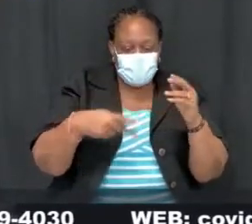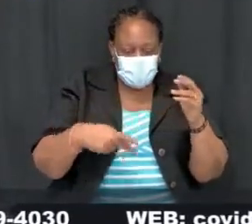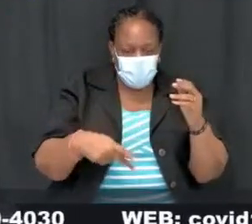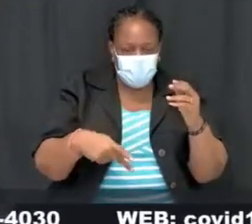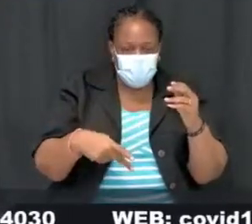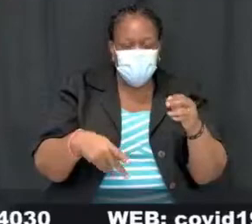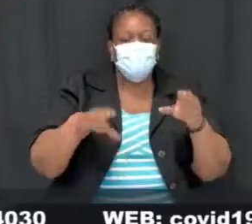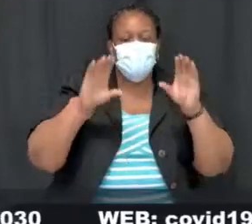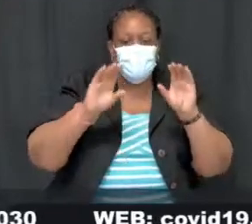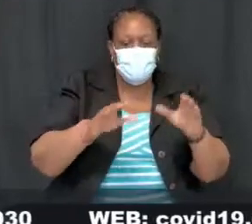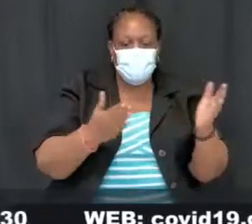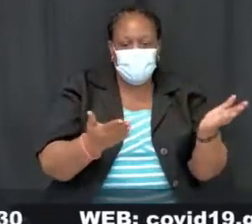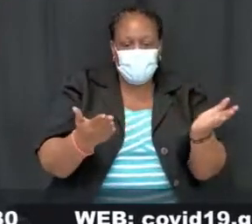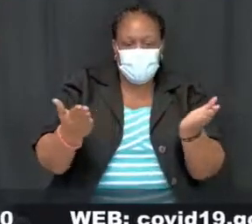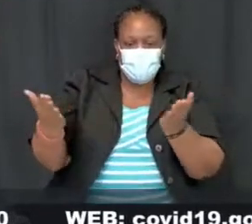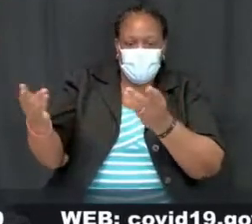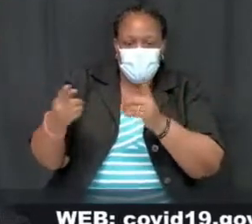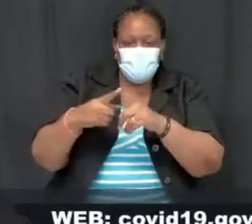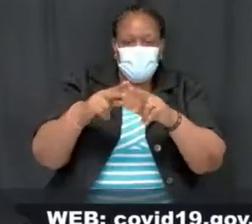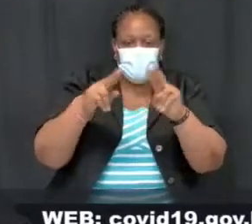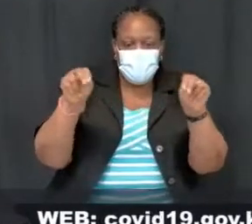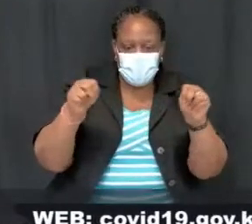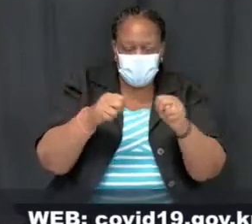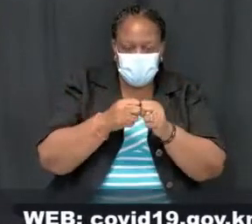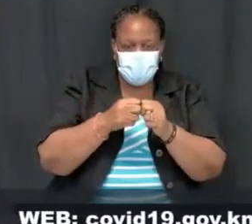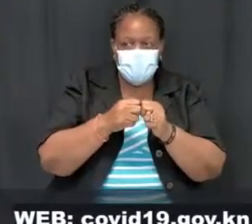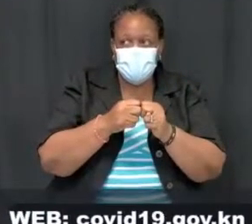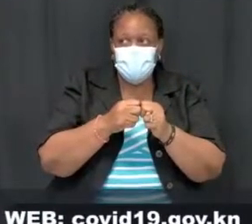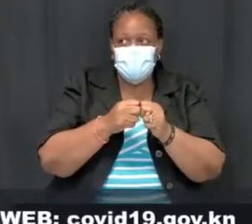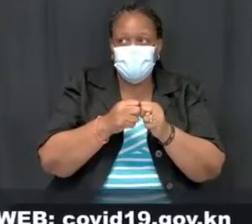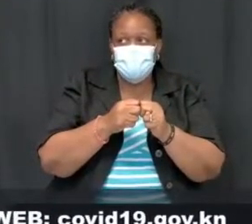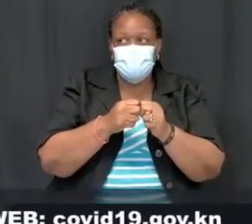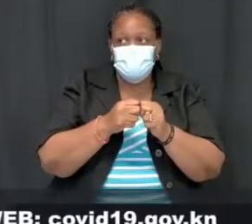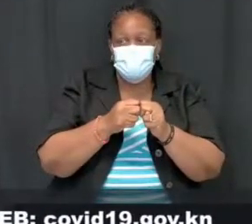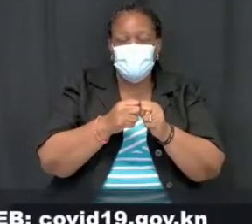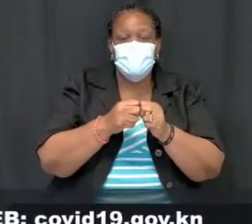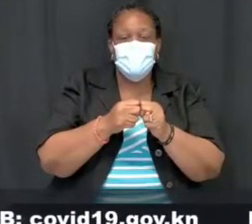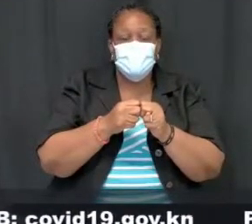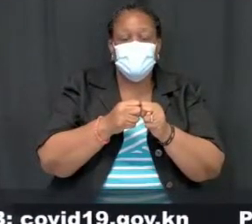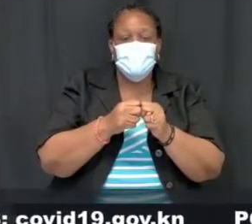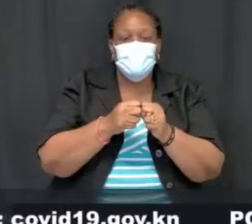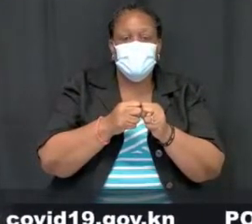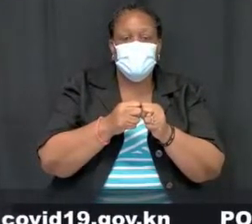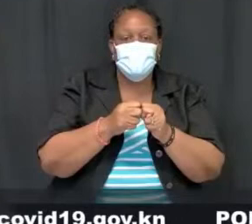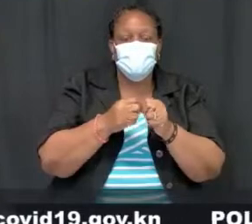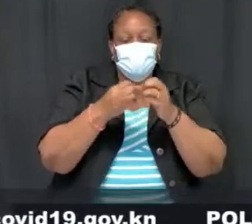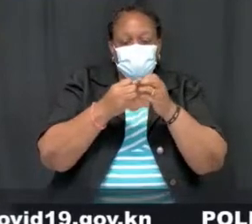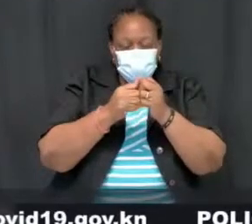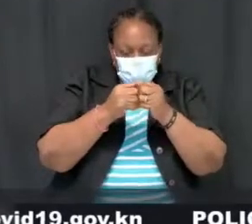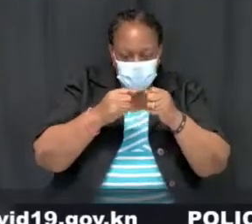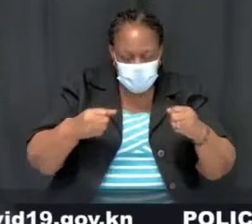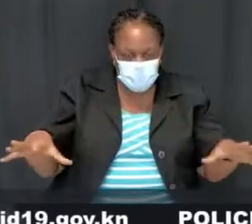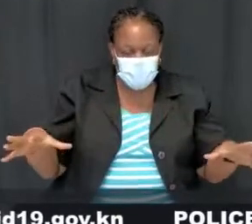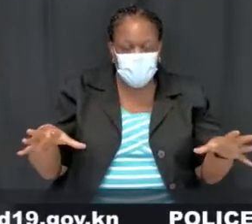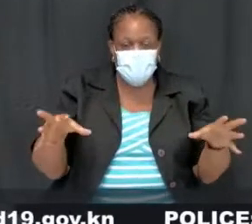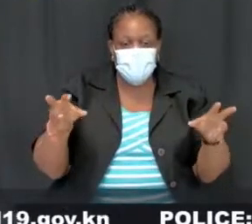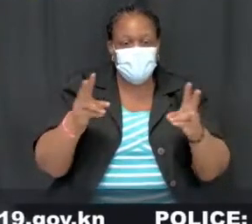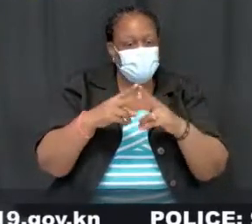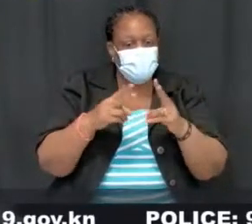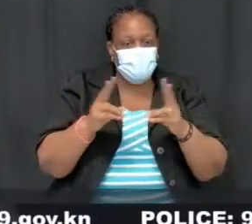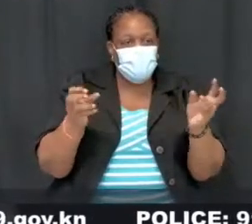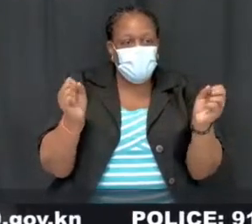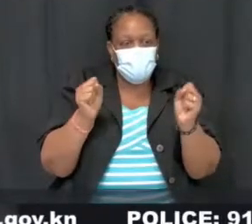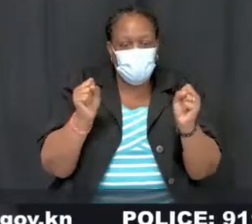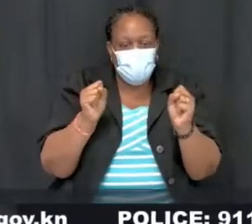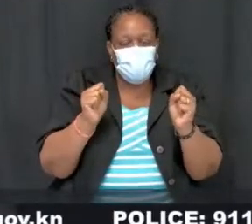So the short answer is the vaccines can be adequately distributed from the